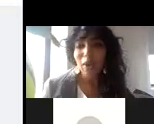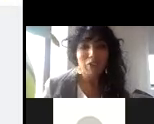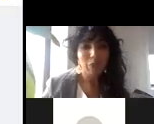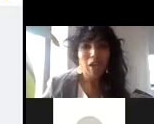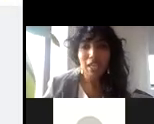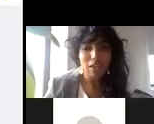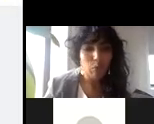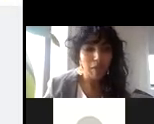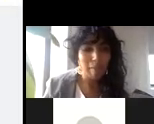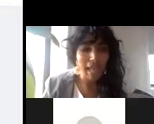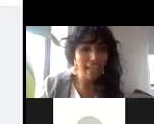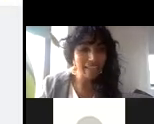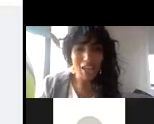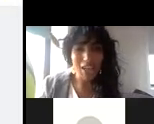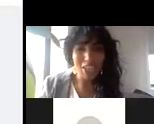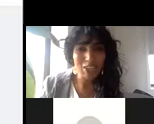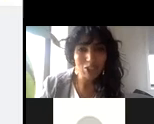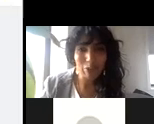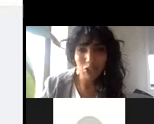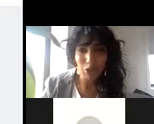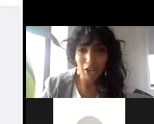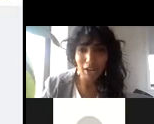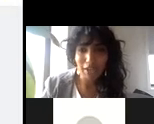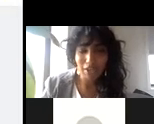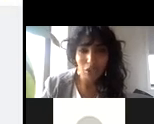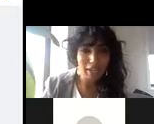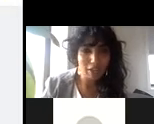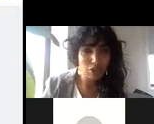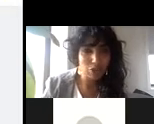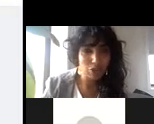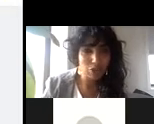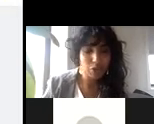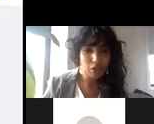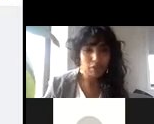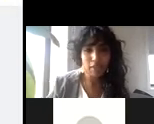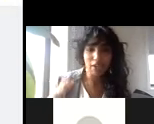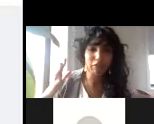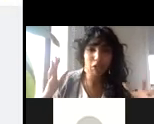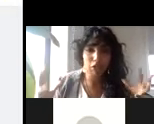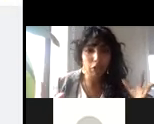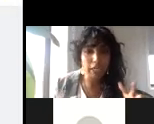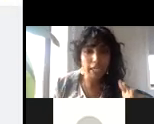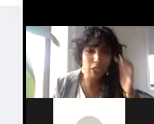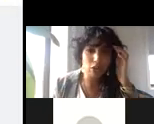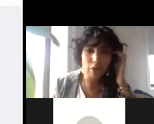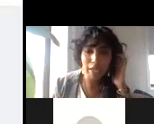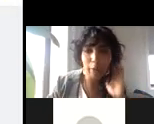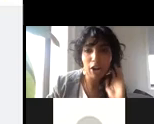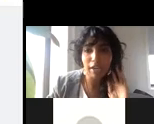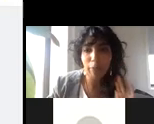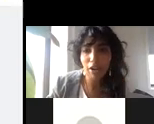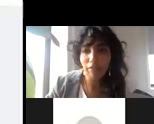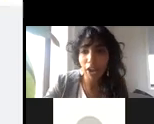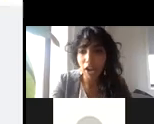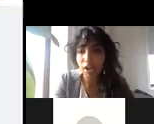Hello, everyone, and welcome back. Thank you so much for joining us through the kind of learning, growing